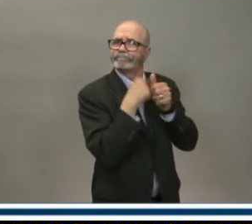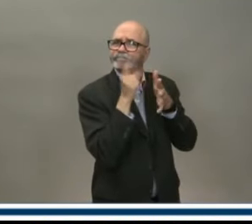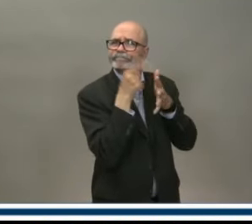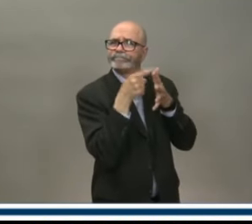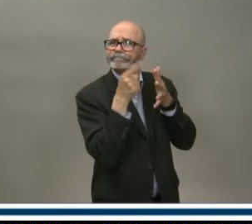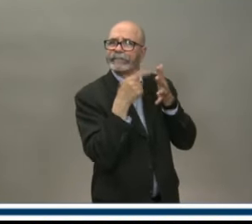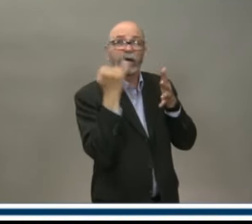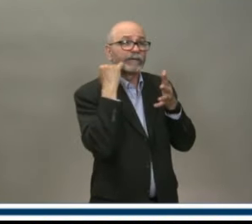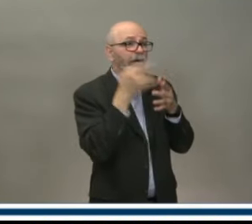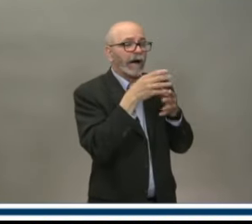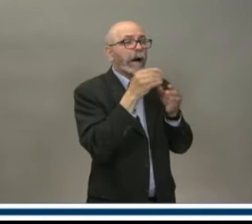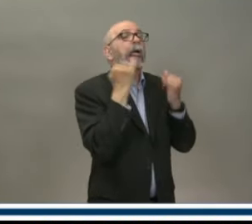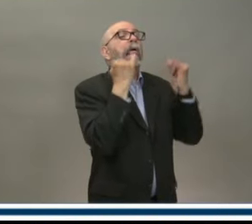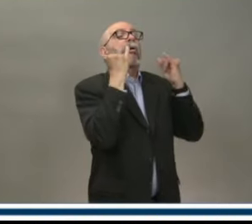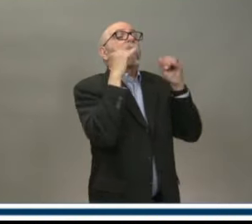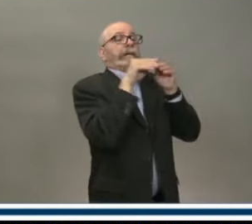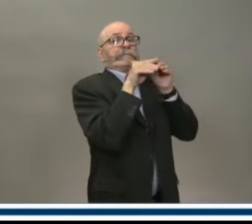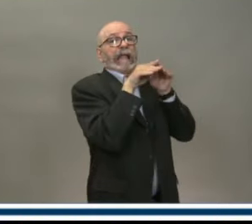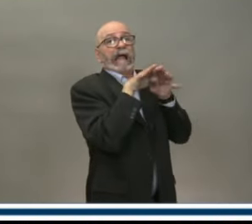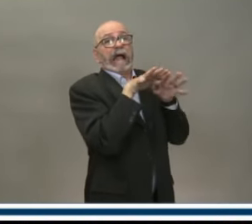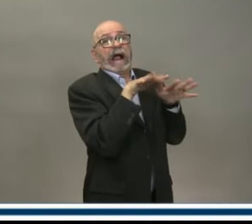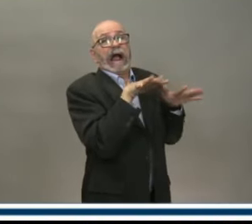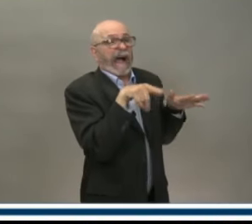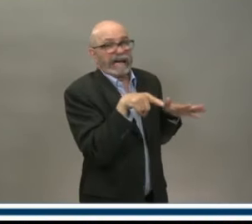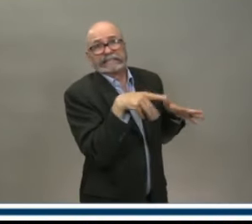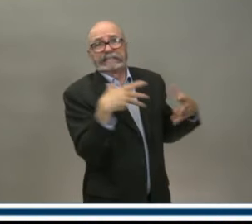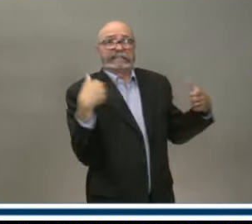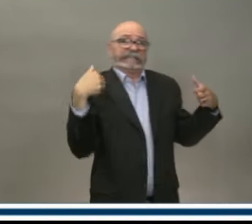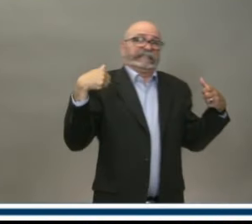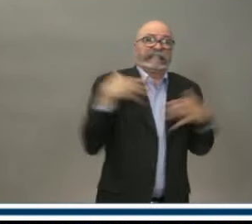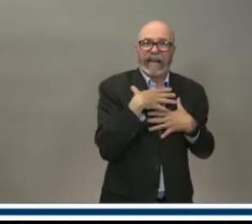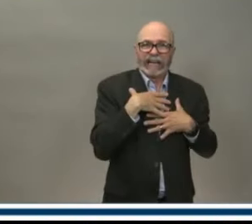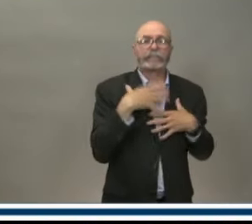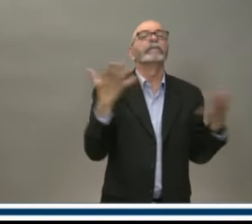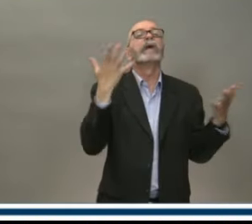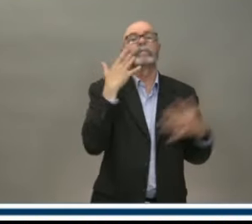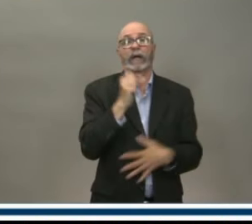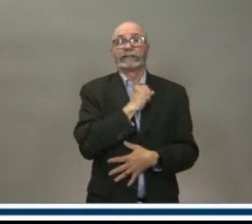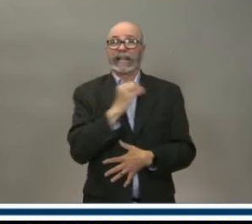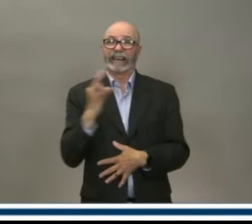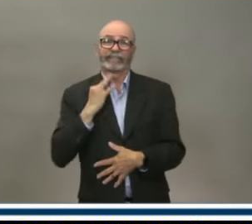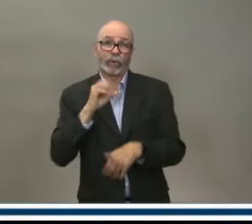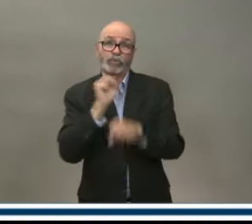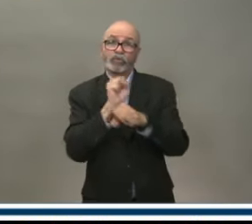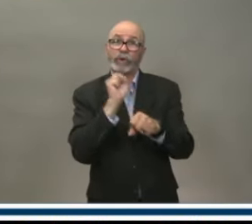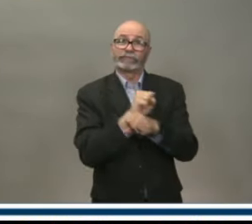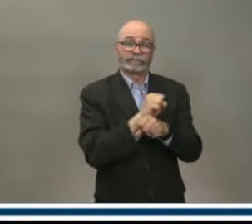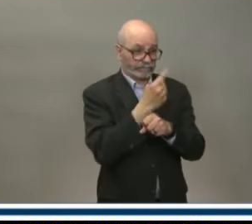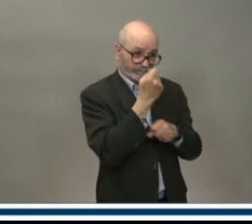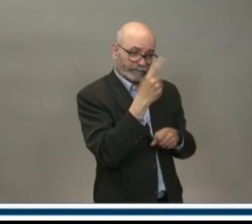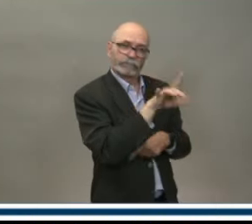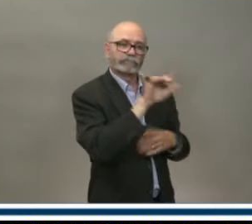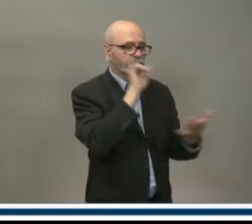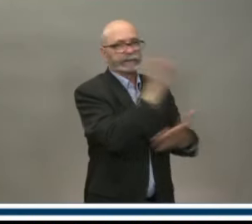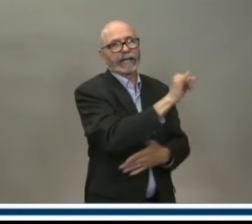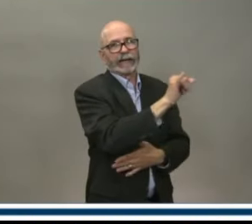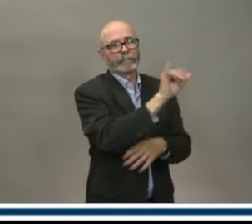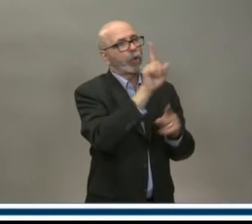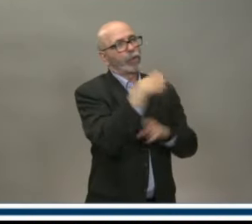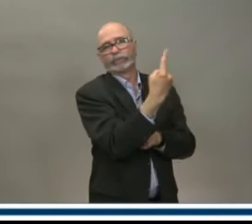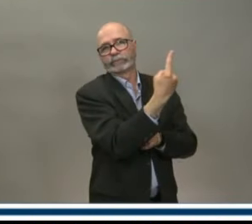situation, we are asking that staff only work within that facility. and we're taking